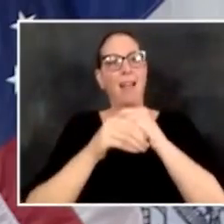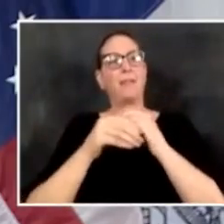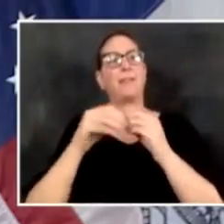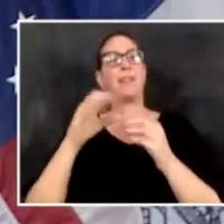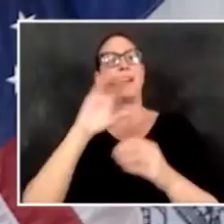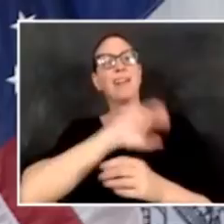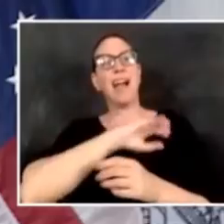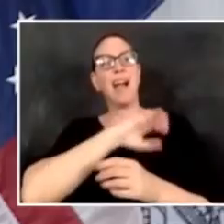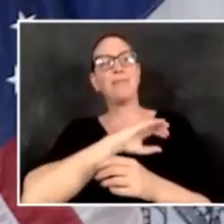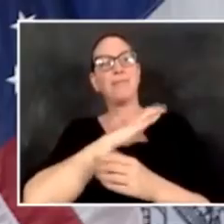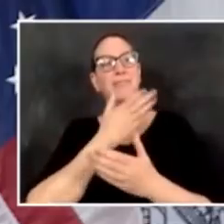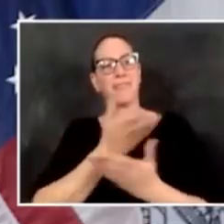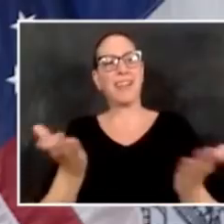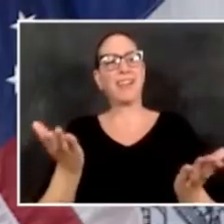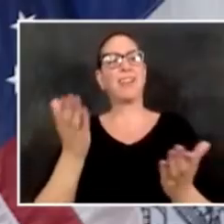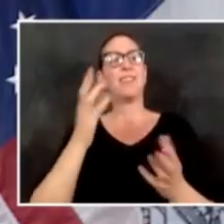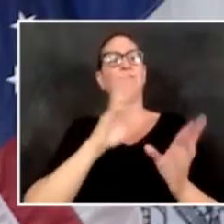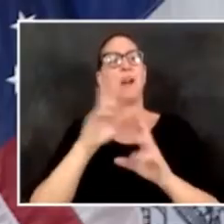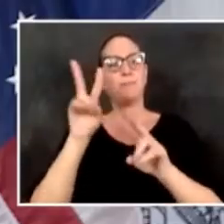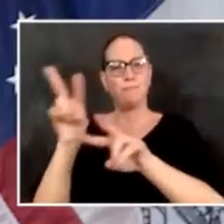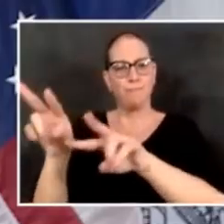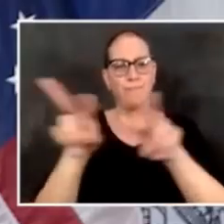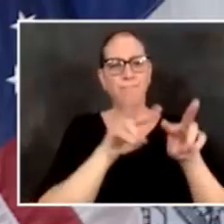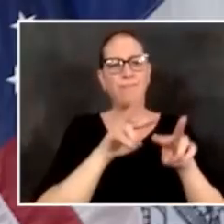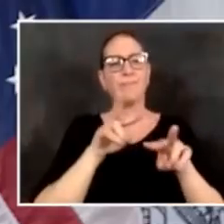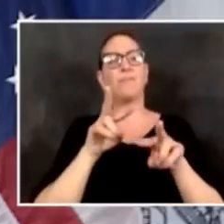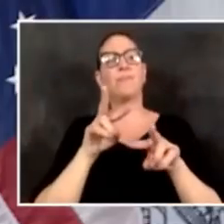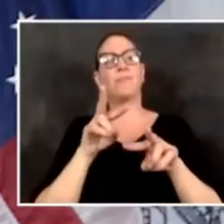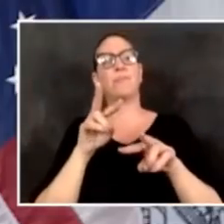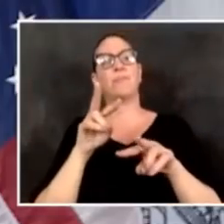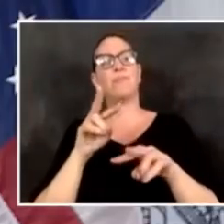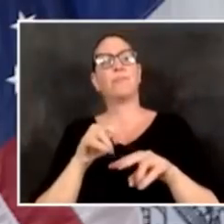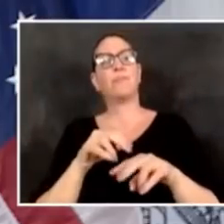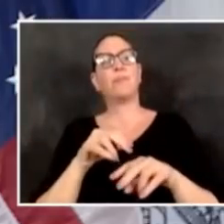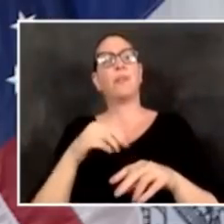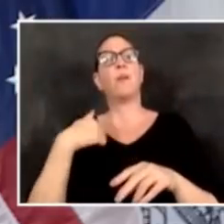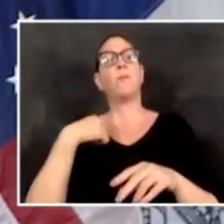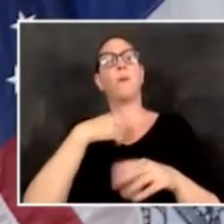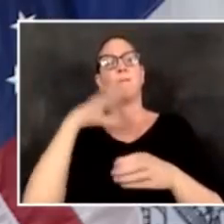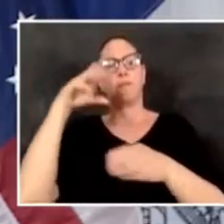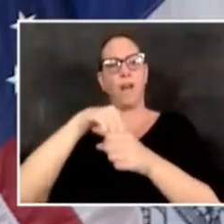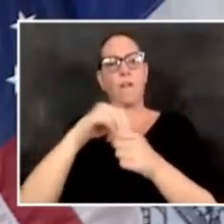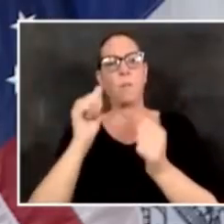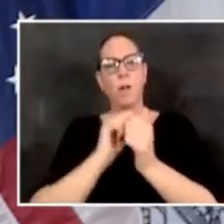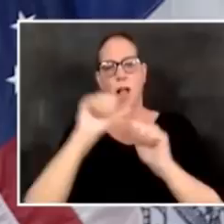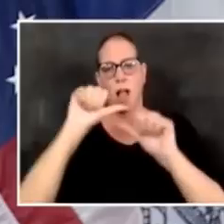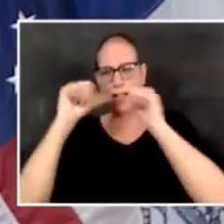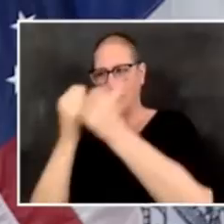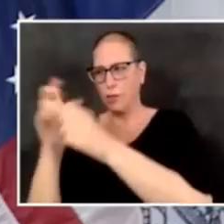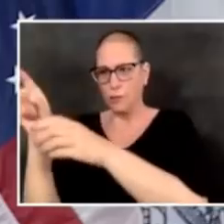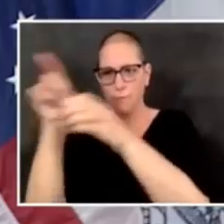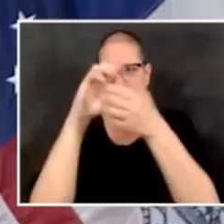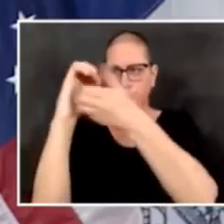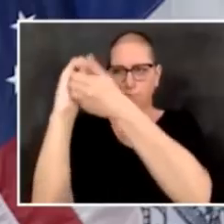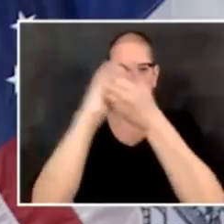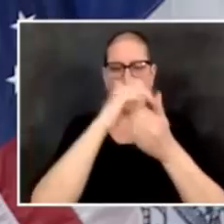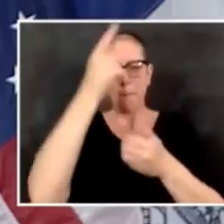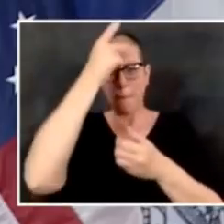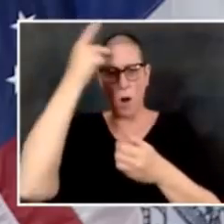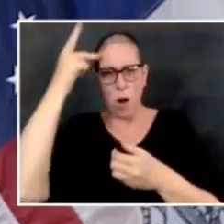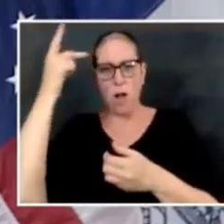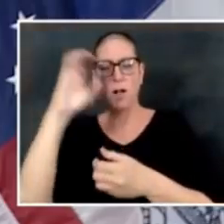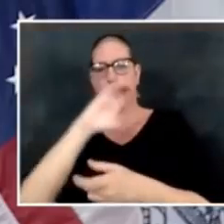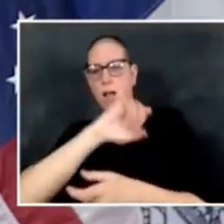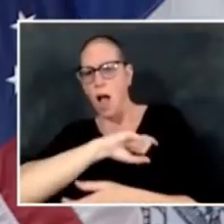coordination with other city agencies. We stood up our Joint Operations Center, as we do for large-scale events such as New Year's